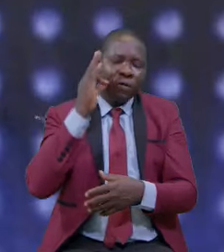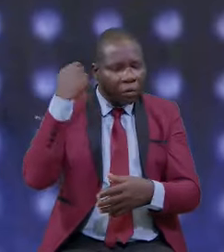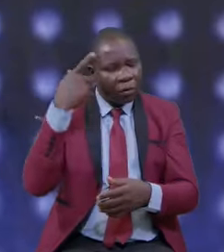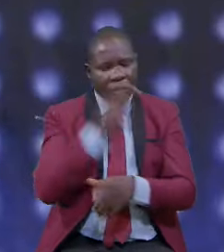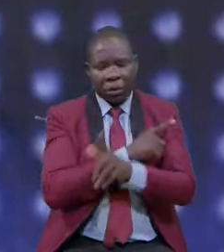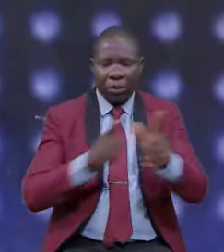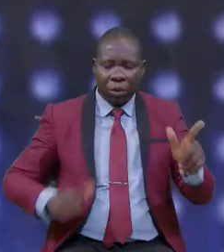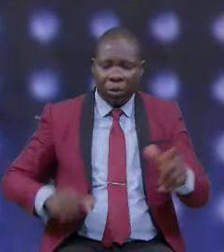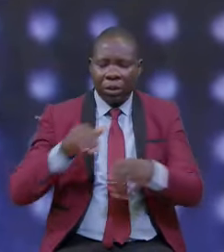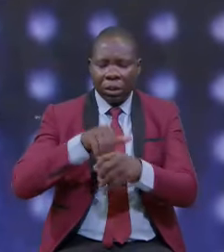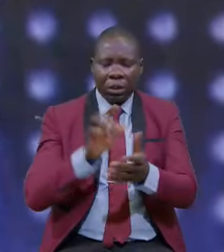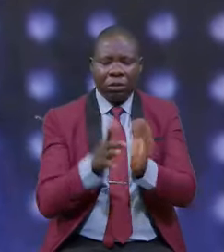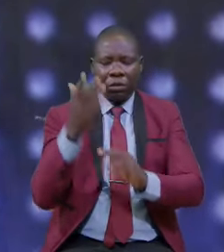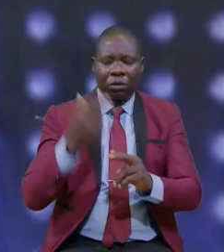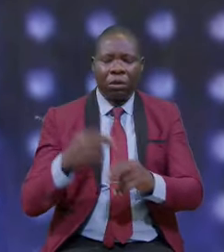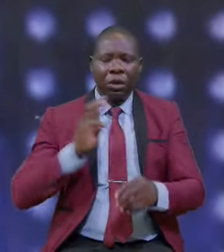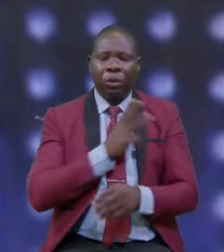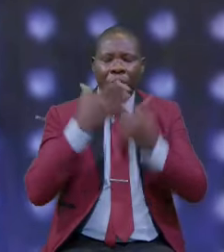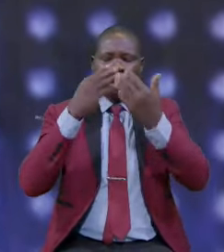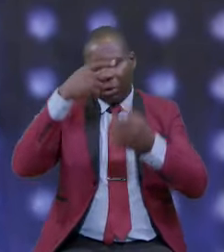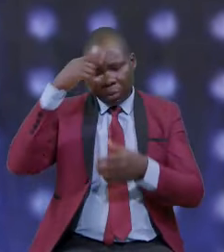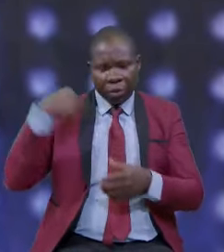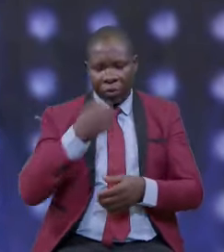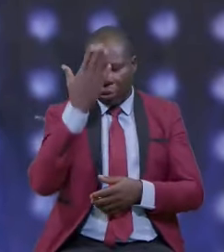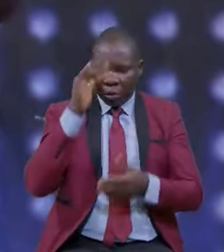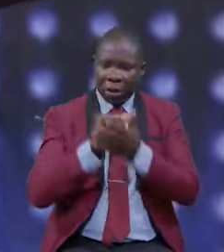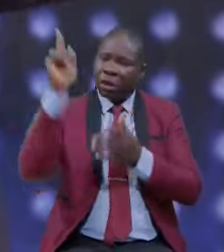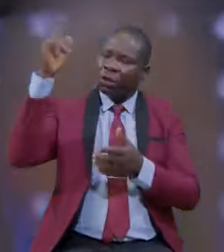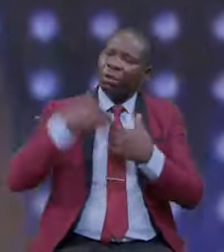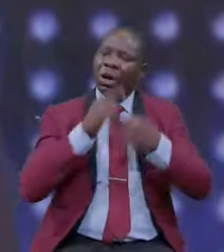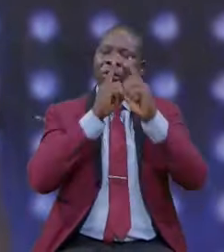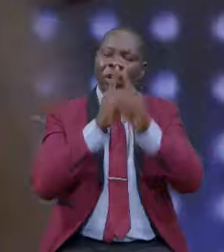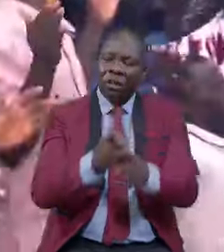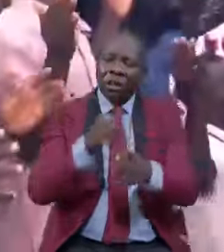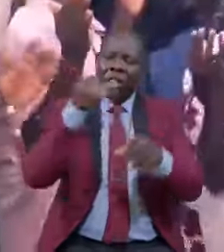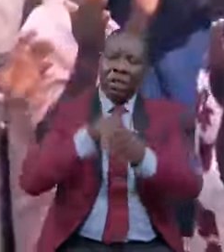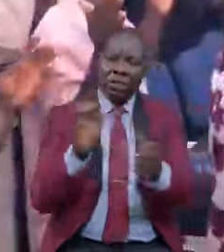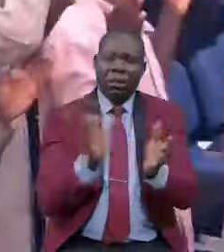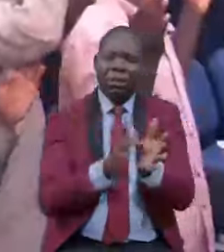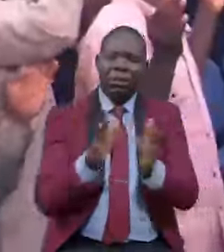answered. In Jesus' name we pray.